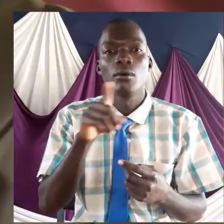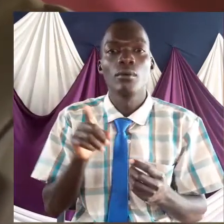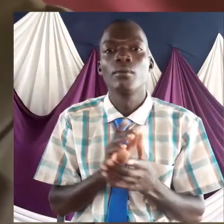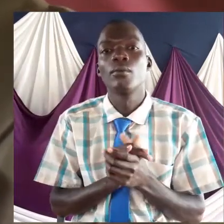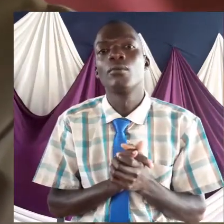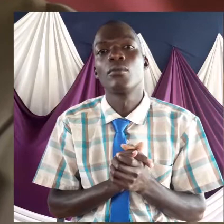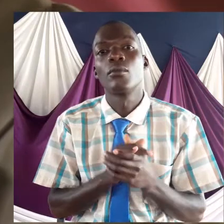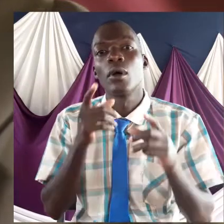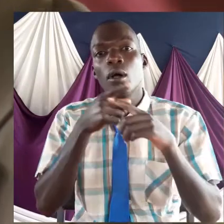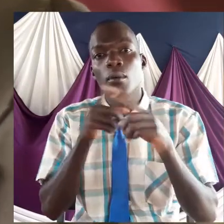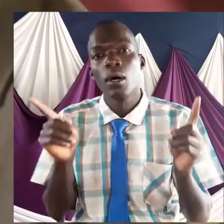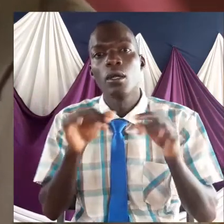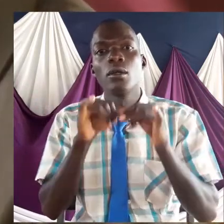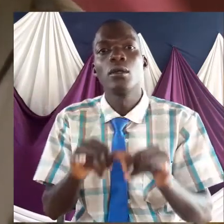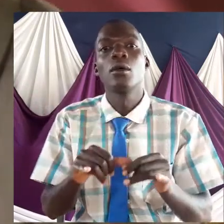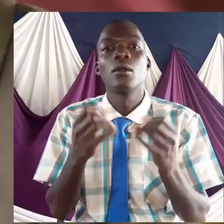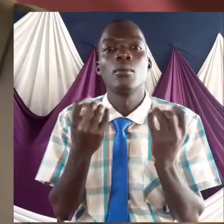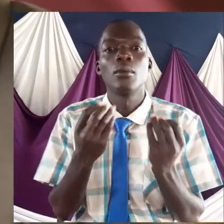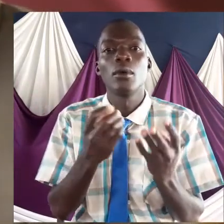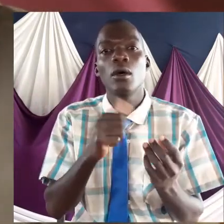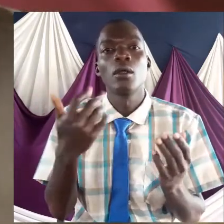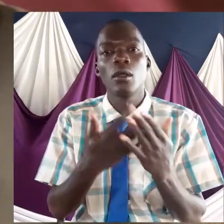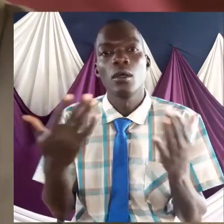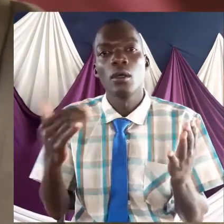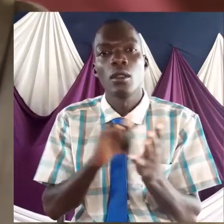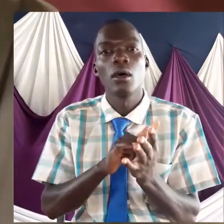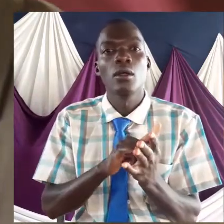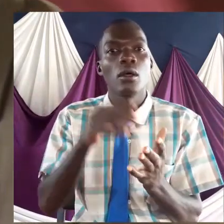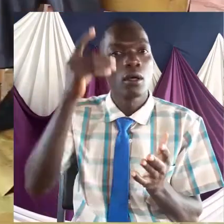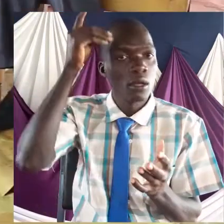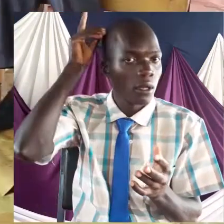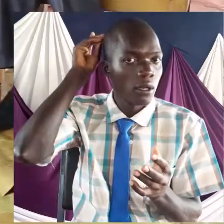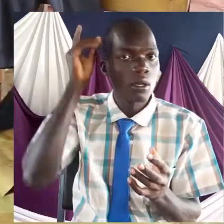But still there are many other things that Daniel did not understand.